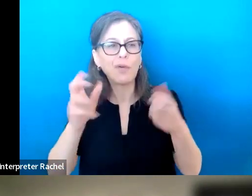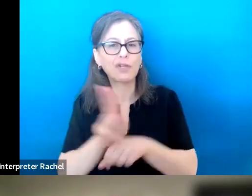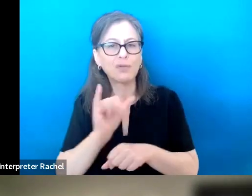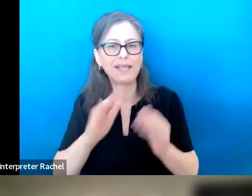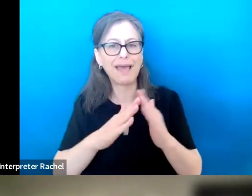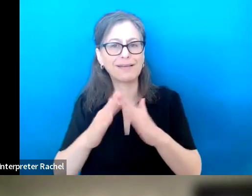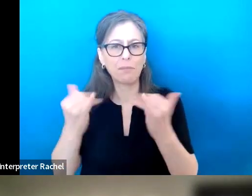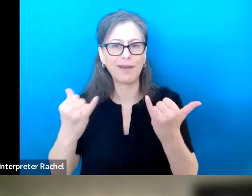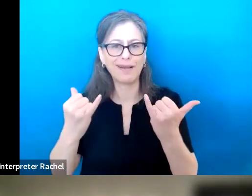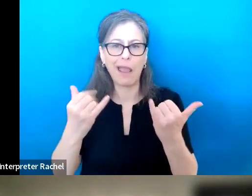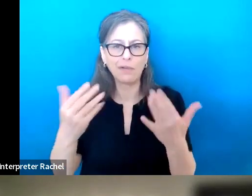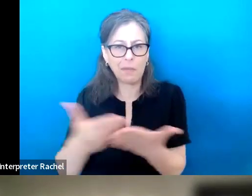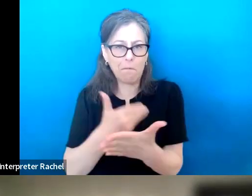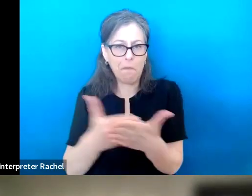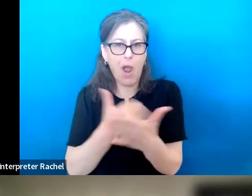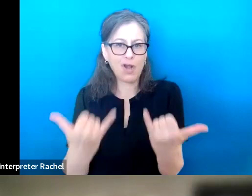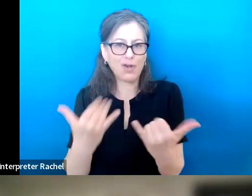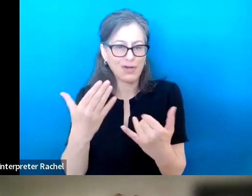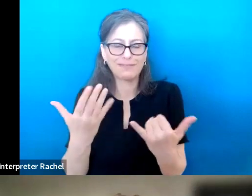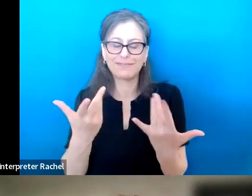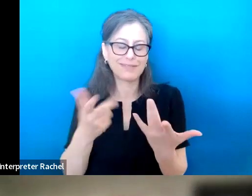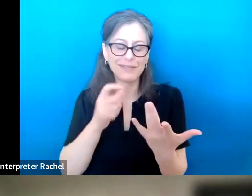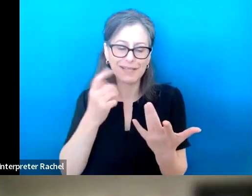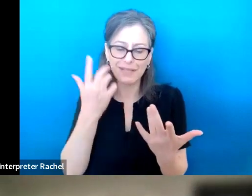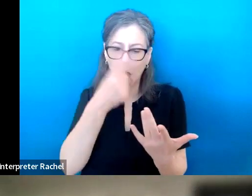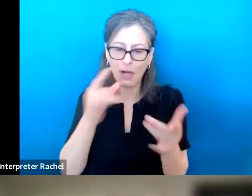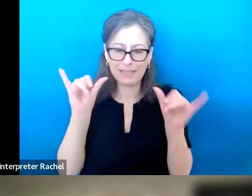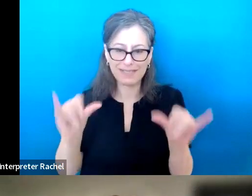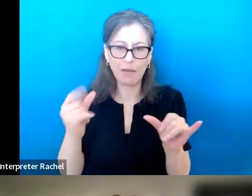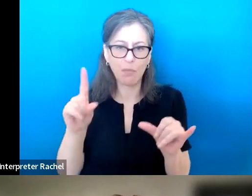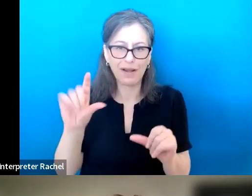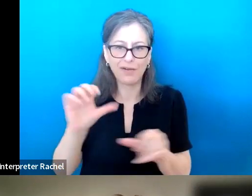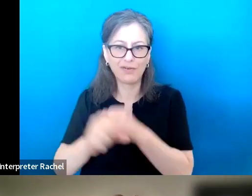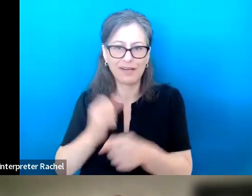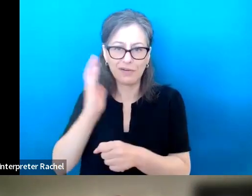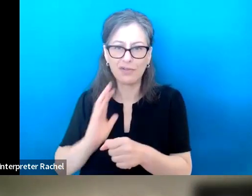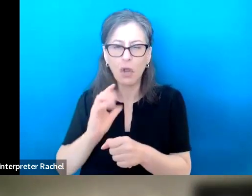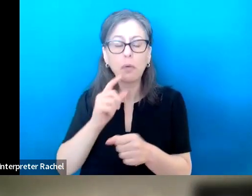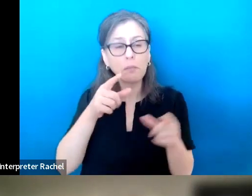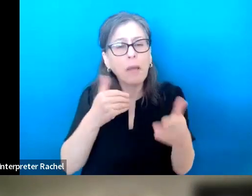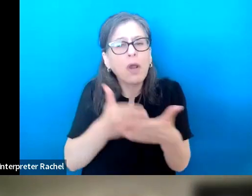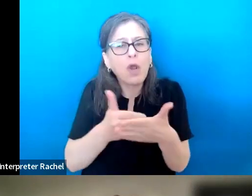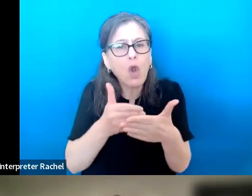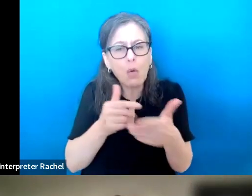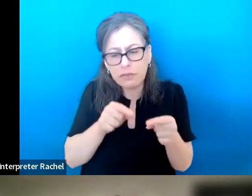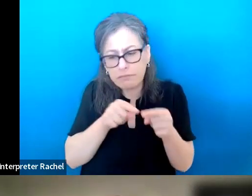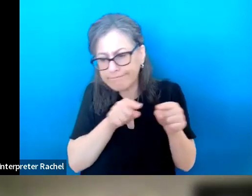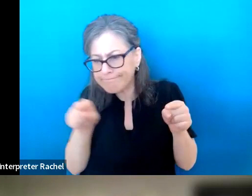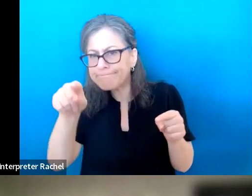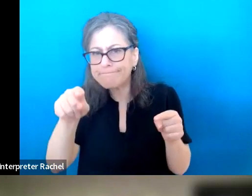quite modernized, so it doesn't look much like it did 100 years ago. So we shot, but not very far away from the real place. So we shot just up the